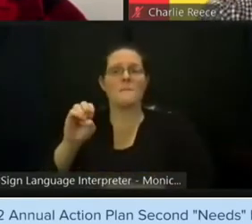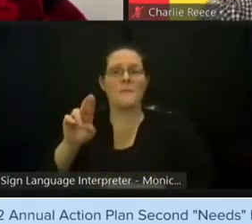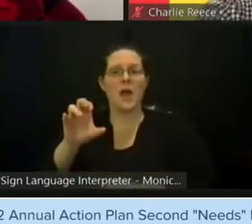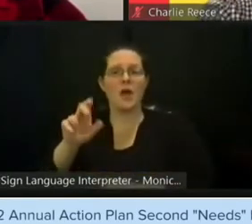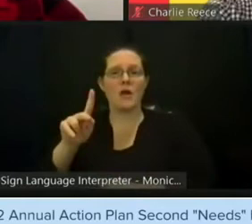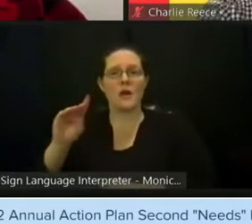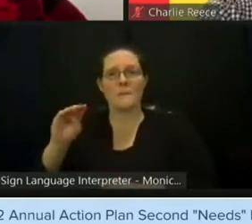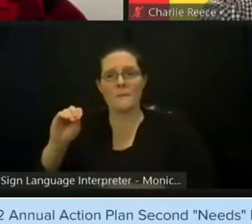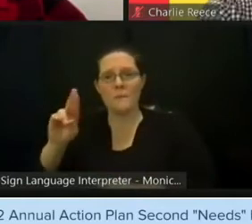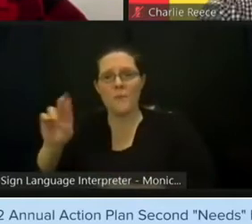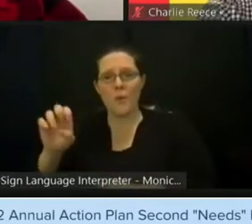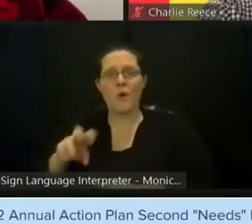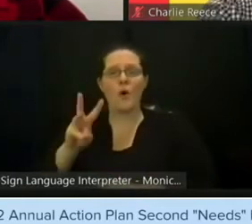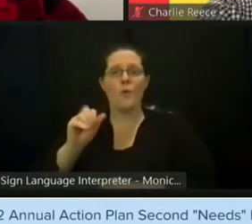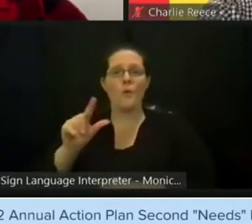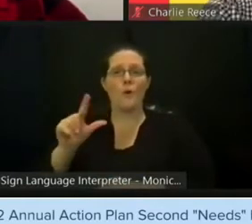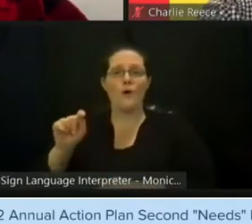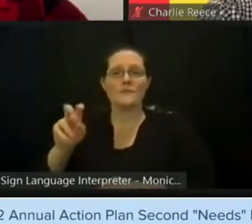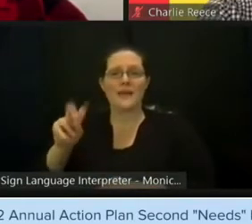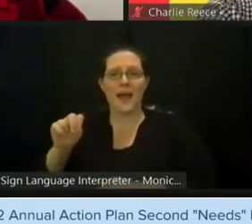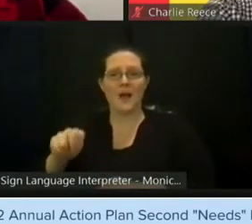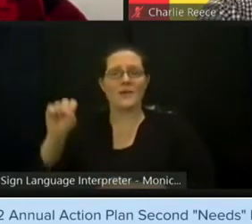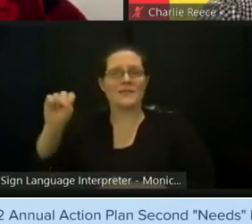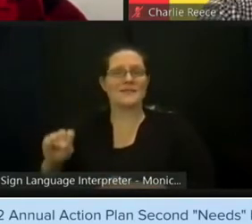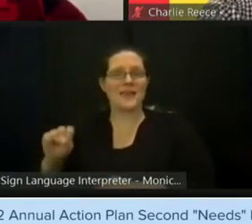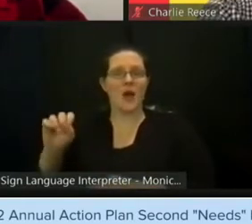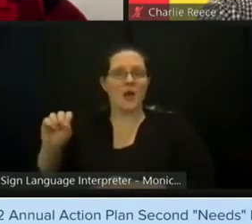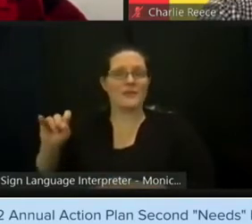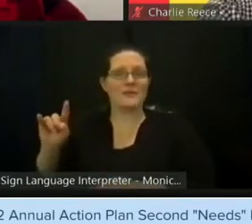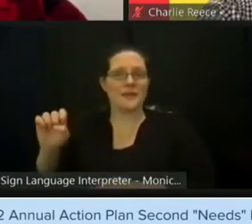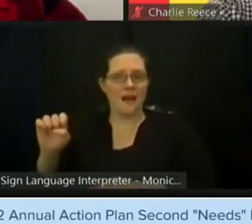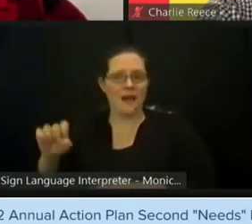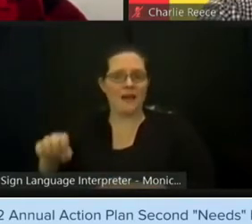Walltown, Southside.